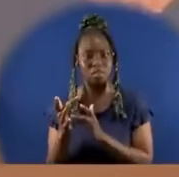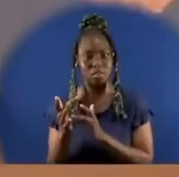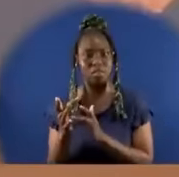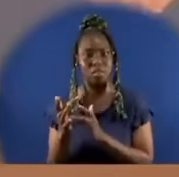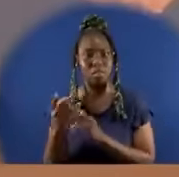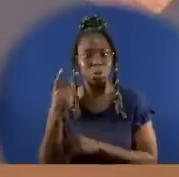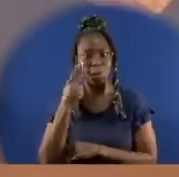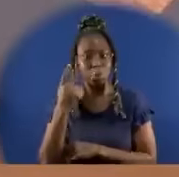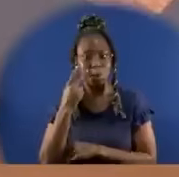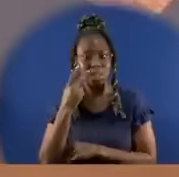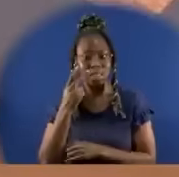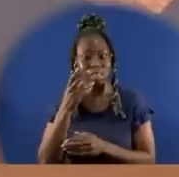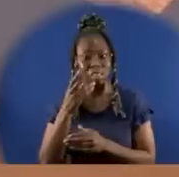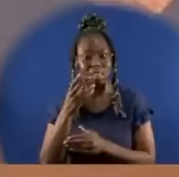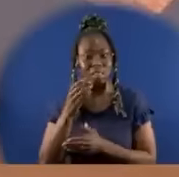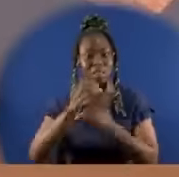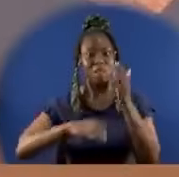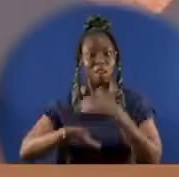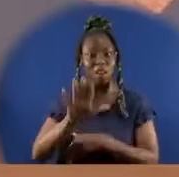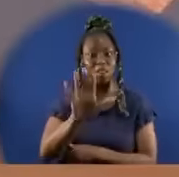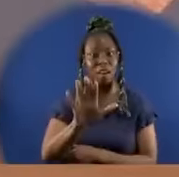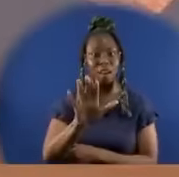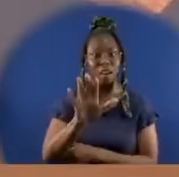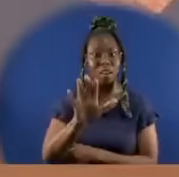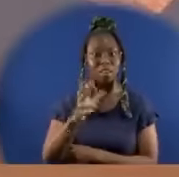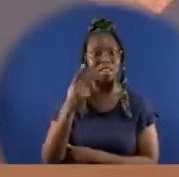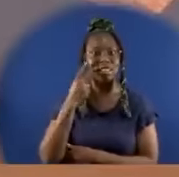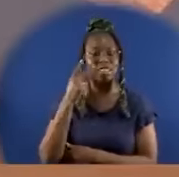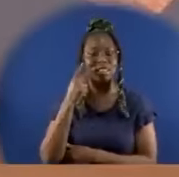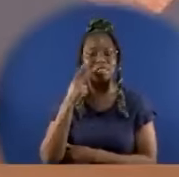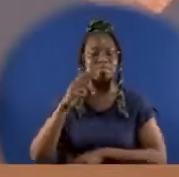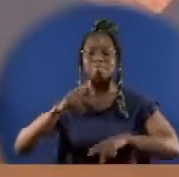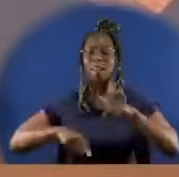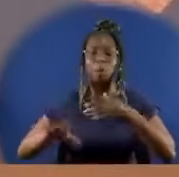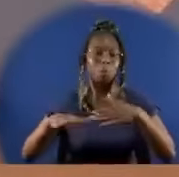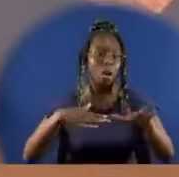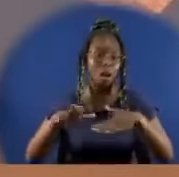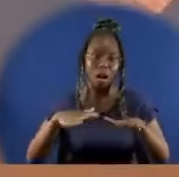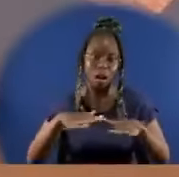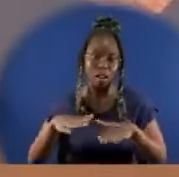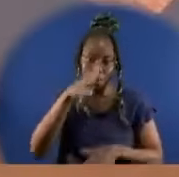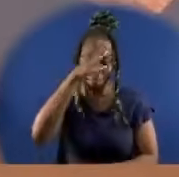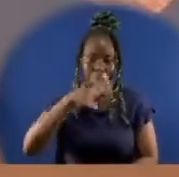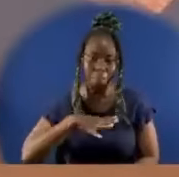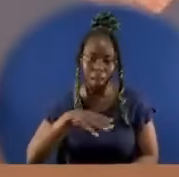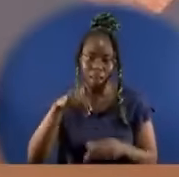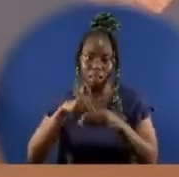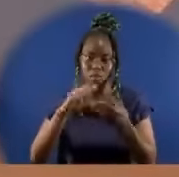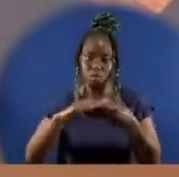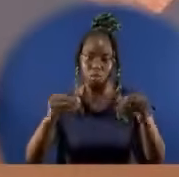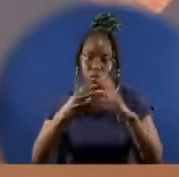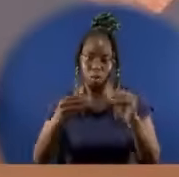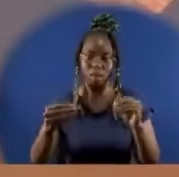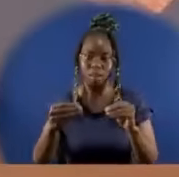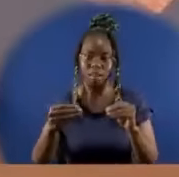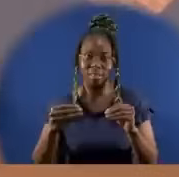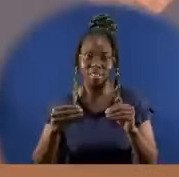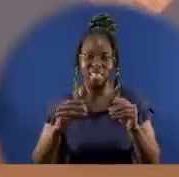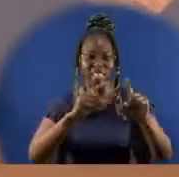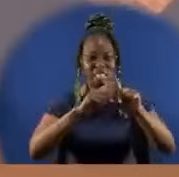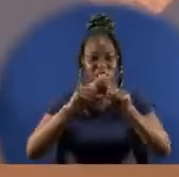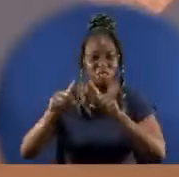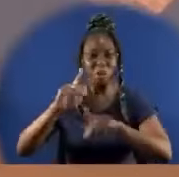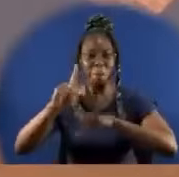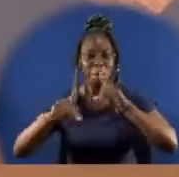been brought to Jesus. They brought him on a mat because he's paralyzed. He can't walk. And when they bring him on the mat, your Bible says that people are standing around there.